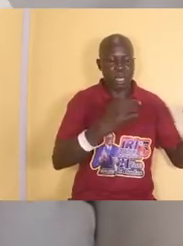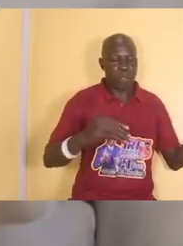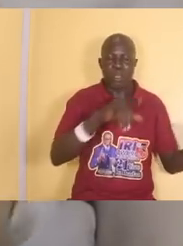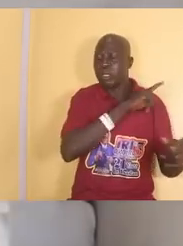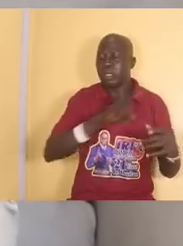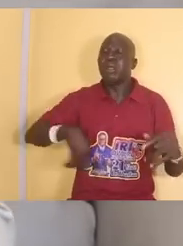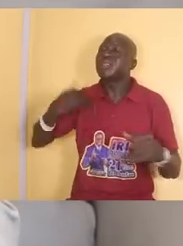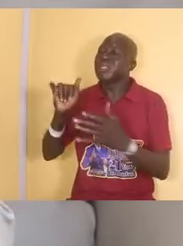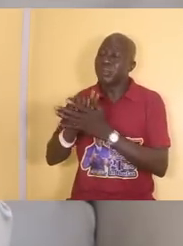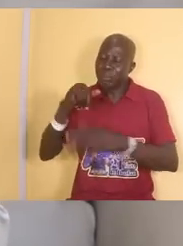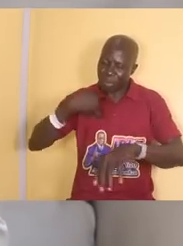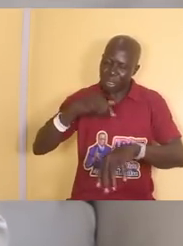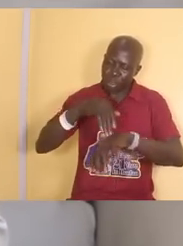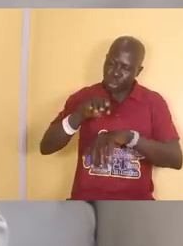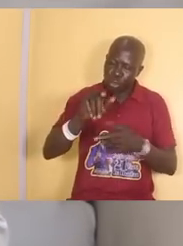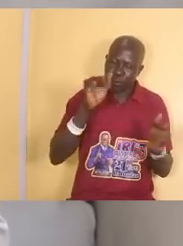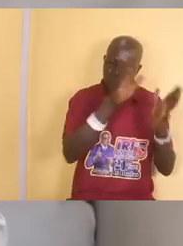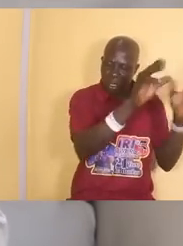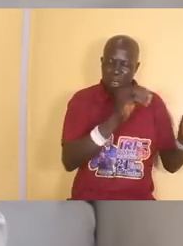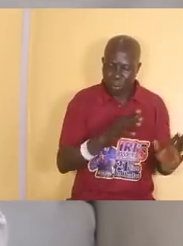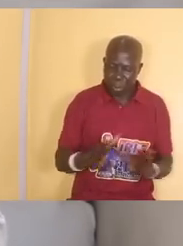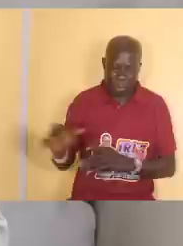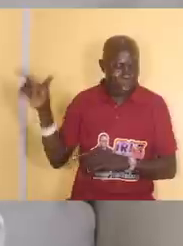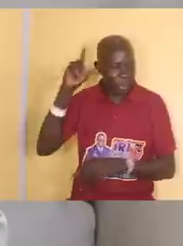The Lord sent me to you. Get ready. Get prepared. This is sir.